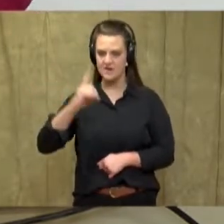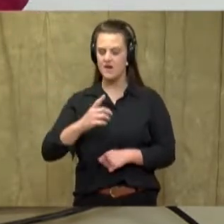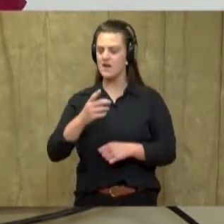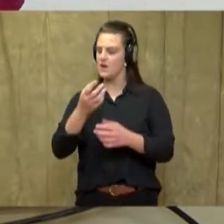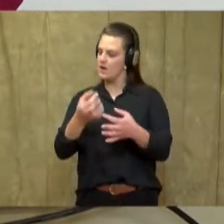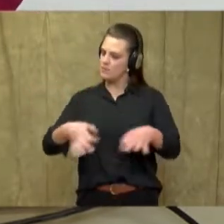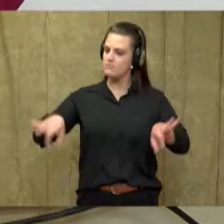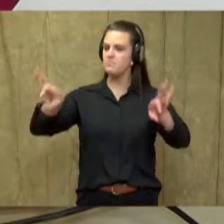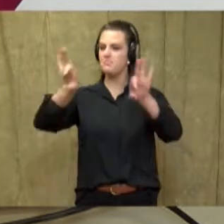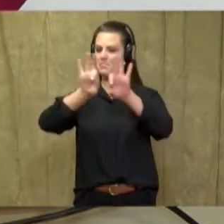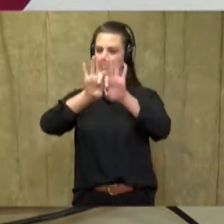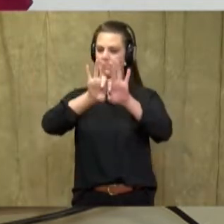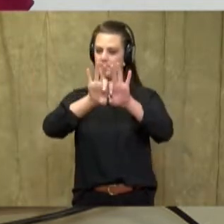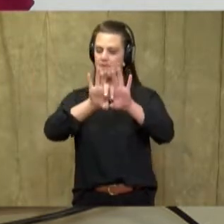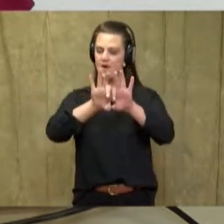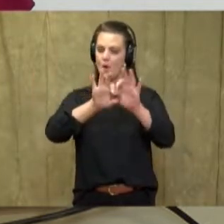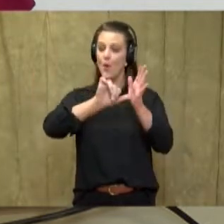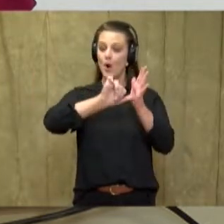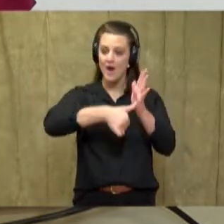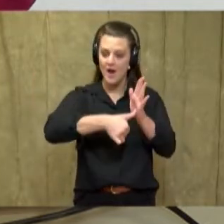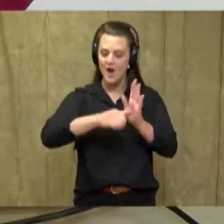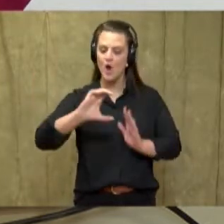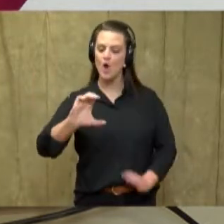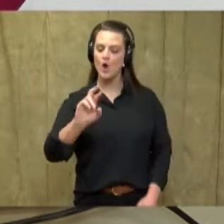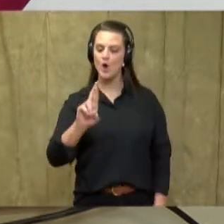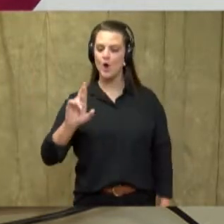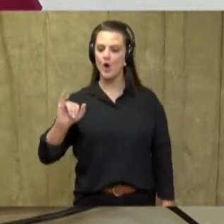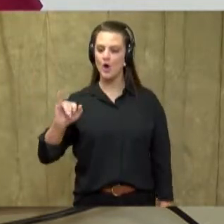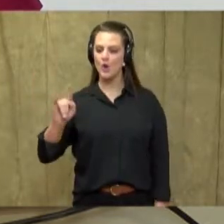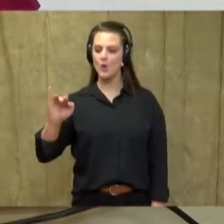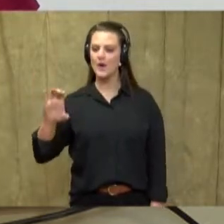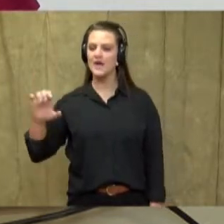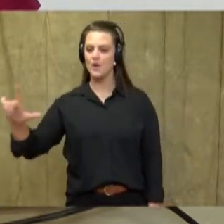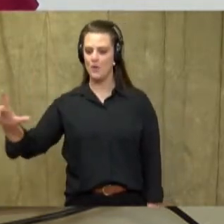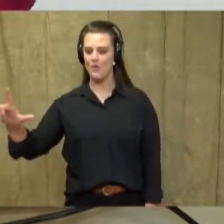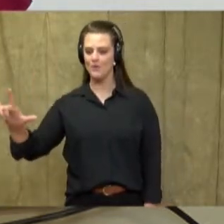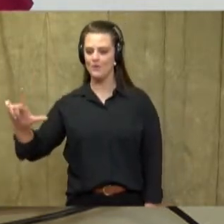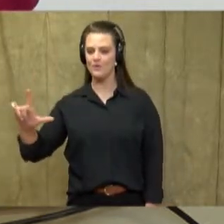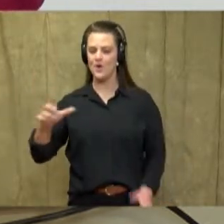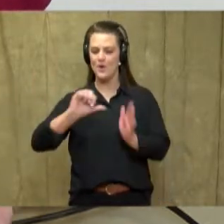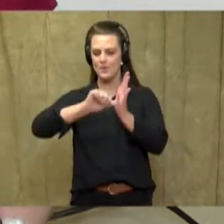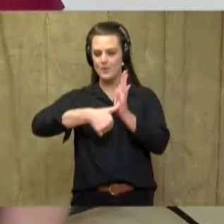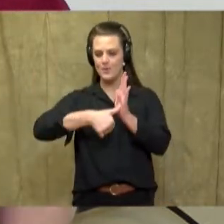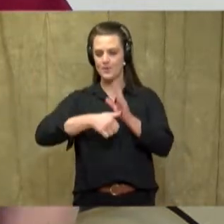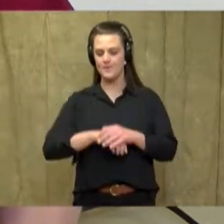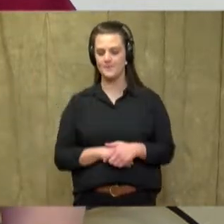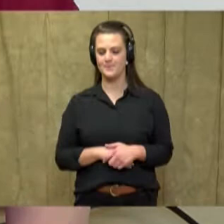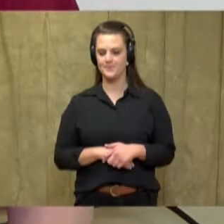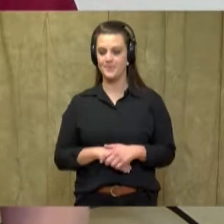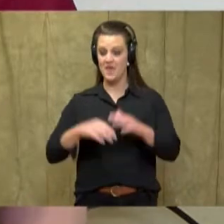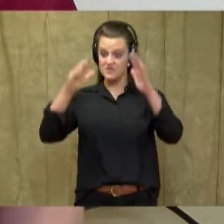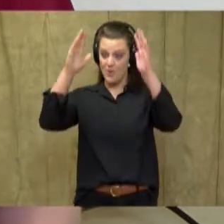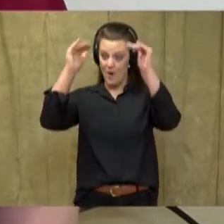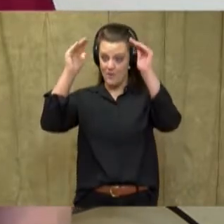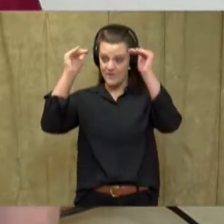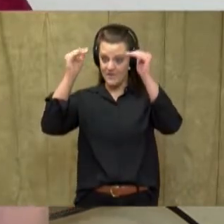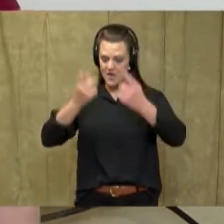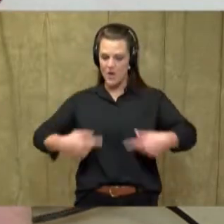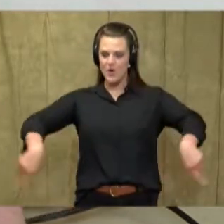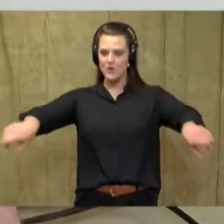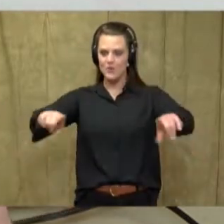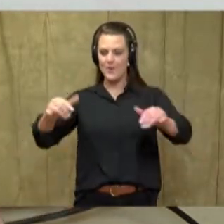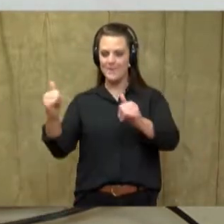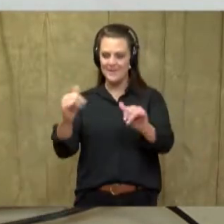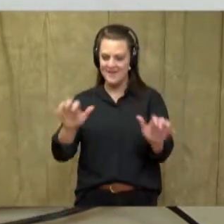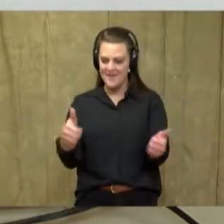County, critical for you to remember. So hopefully, boys and girls, you have been able to play a few